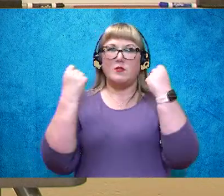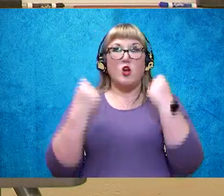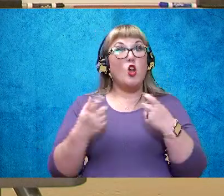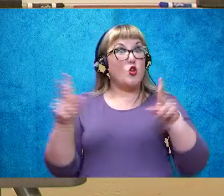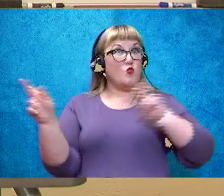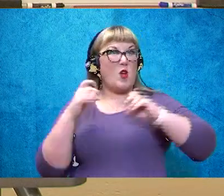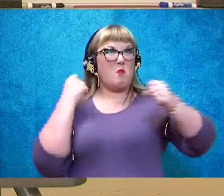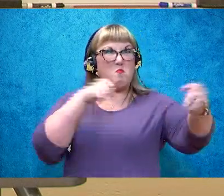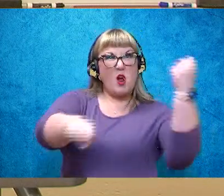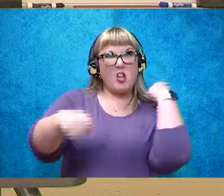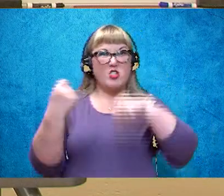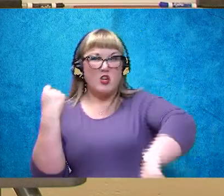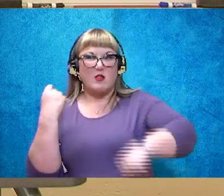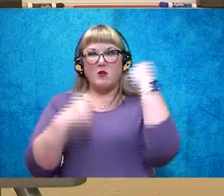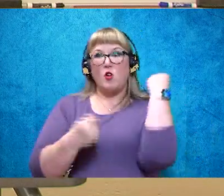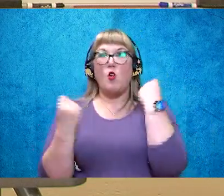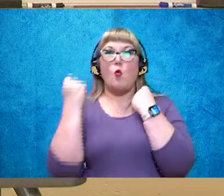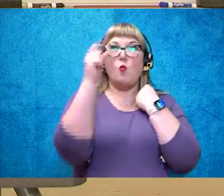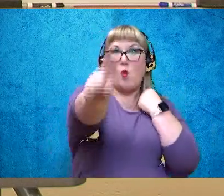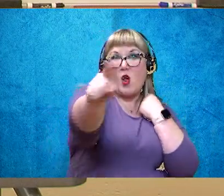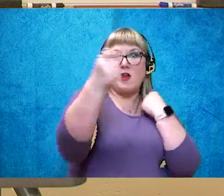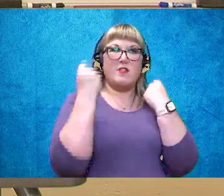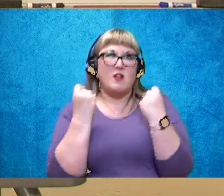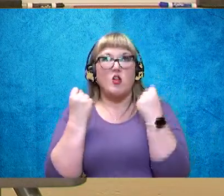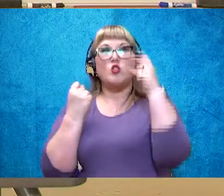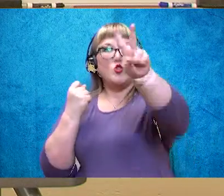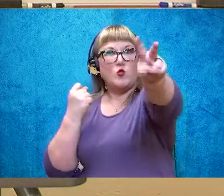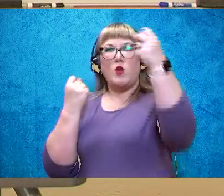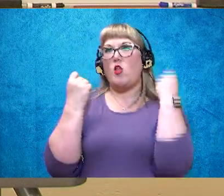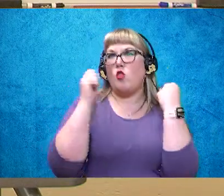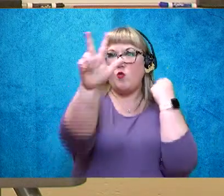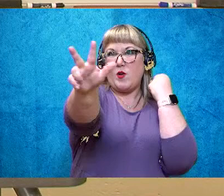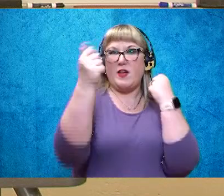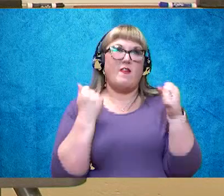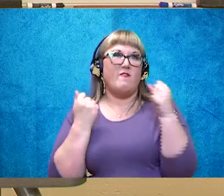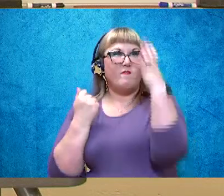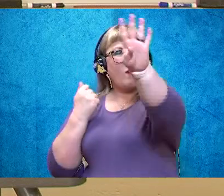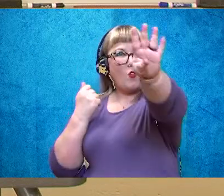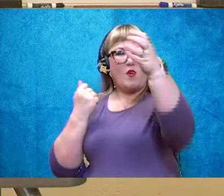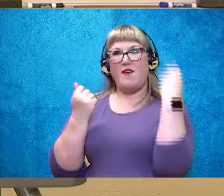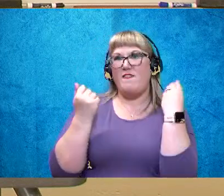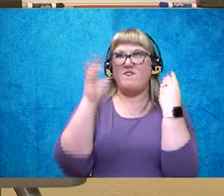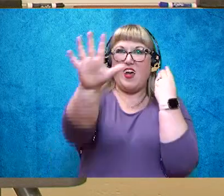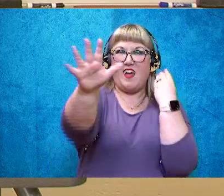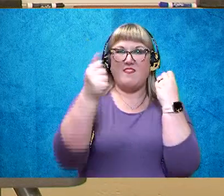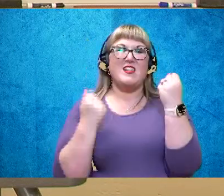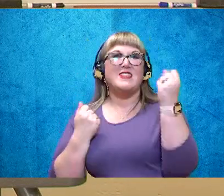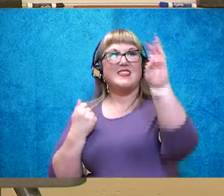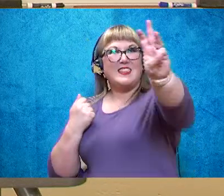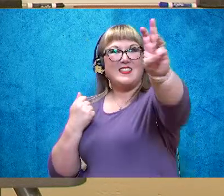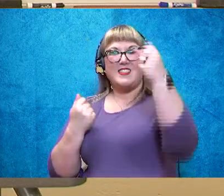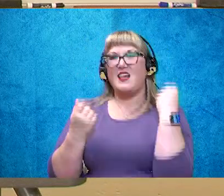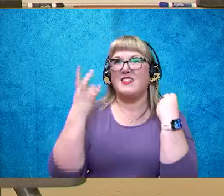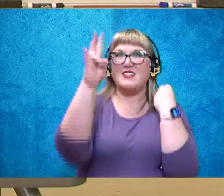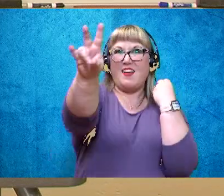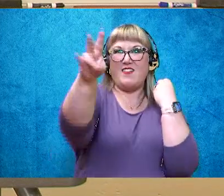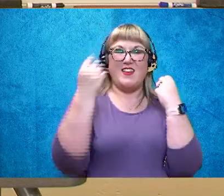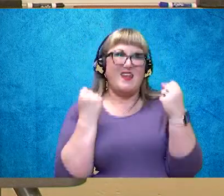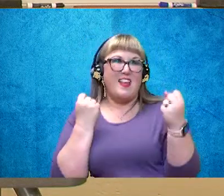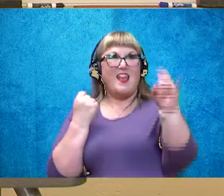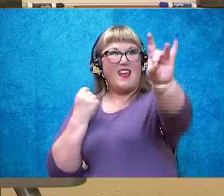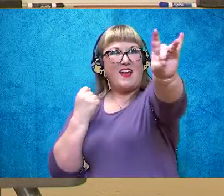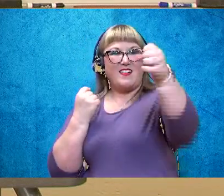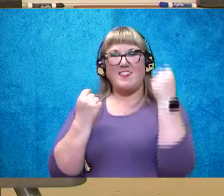punch and count with me? Let's go. 1, 2, 3, 4, 5, 6,